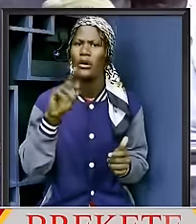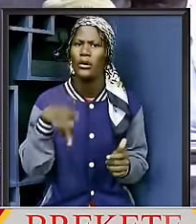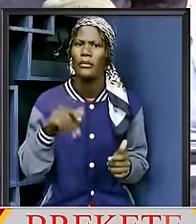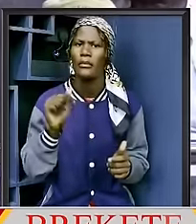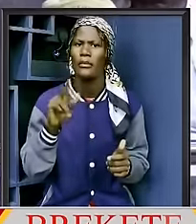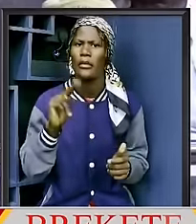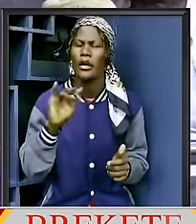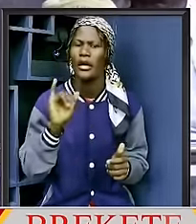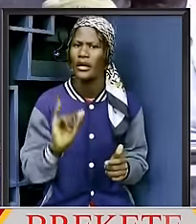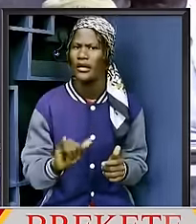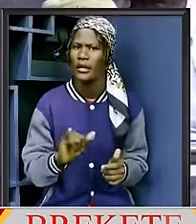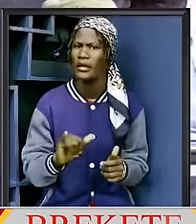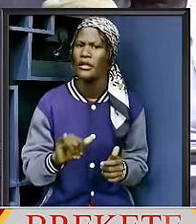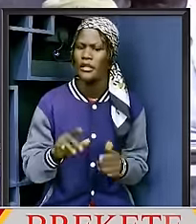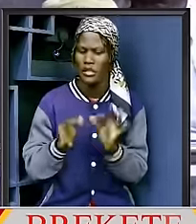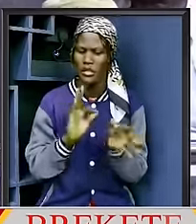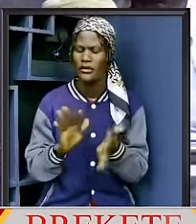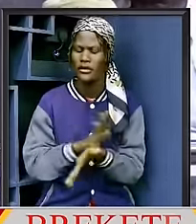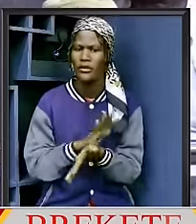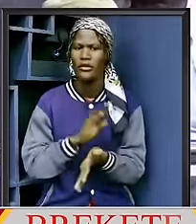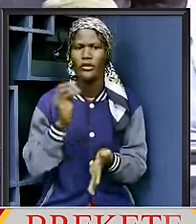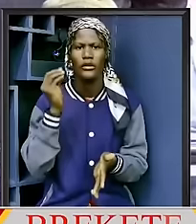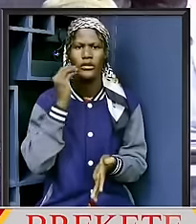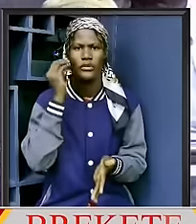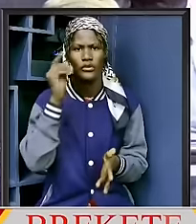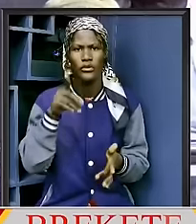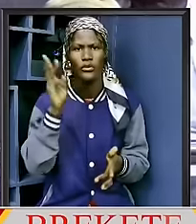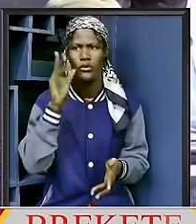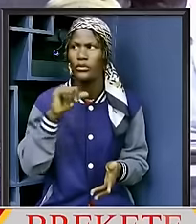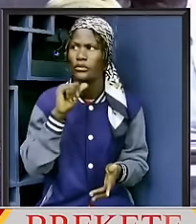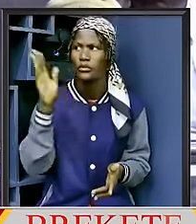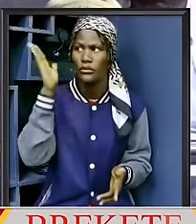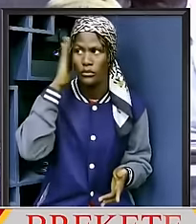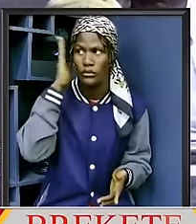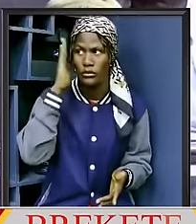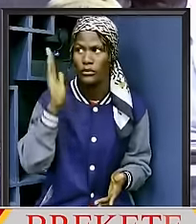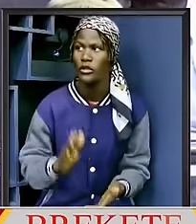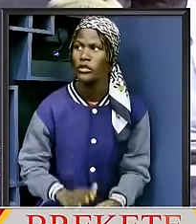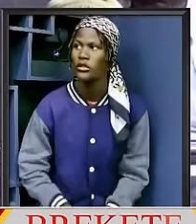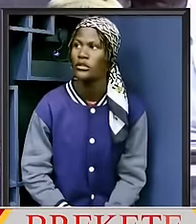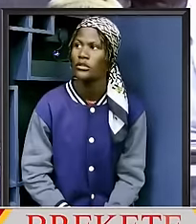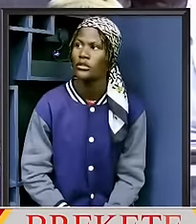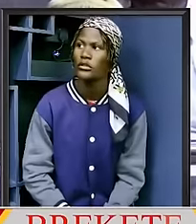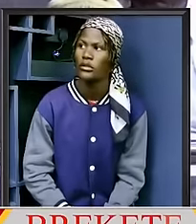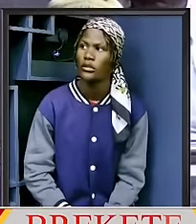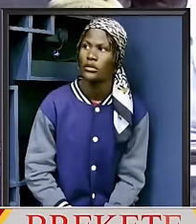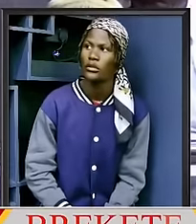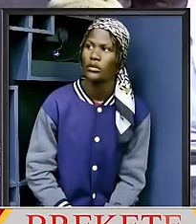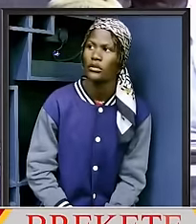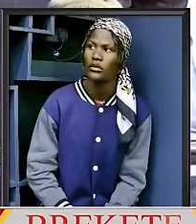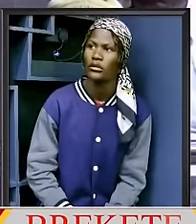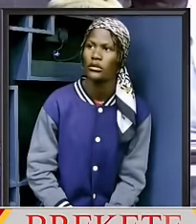new house, at least you will know. New house that they just built, Madam, 18 million. Have you been moving